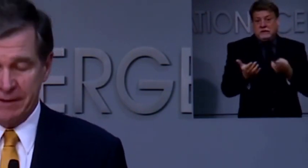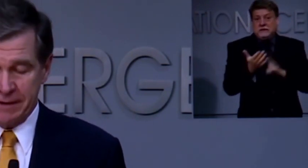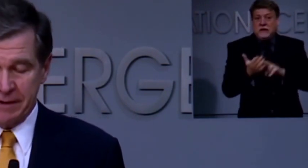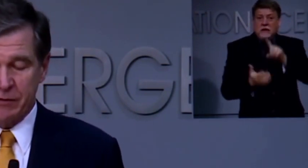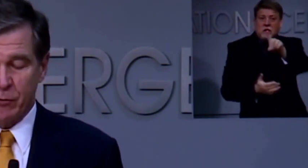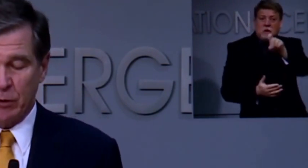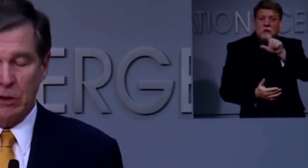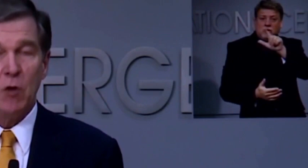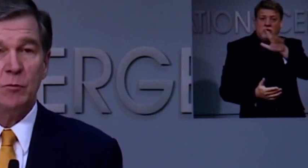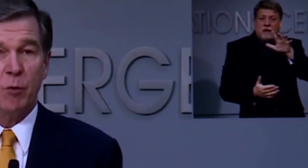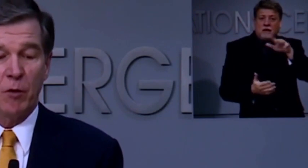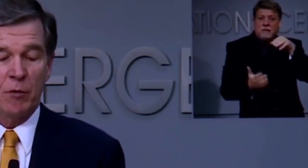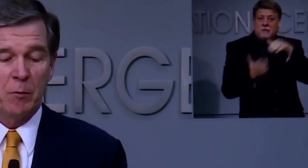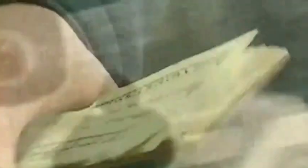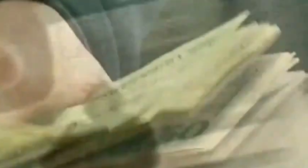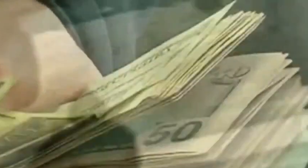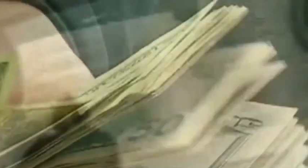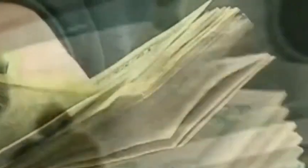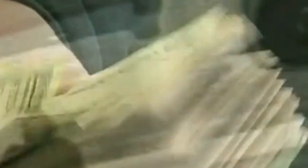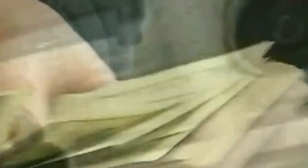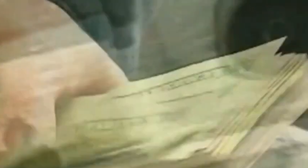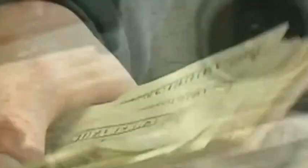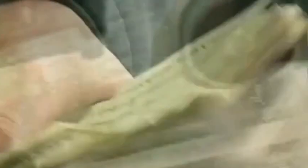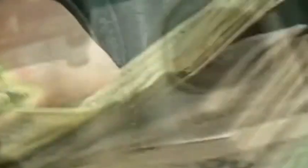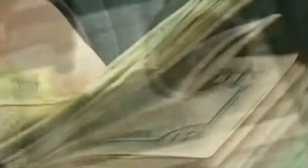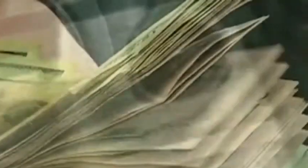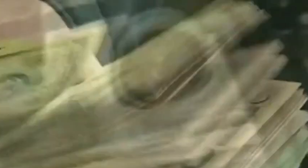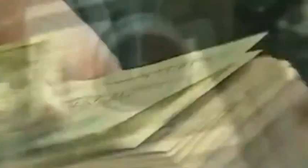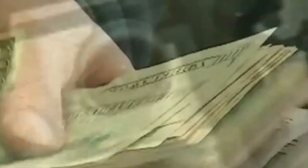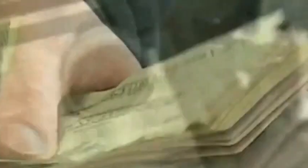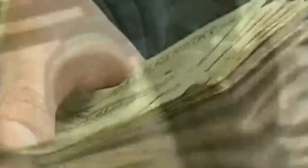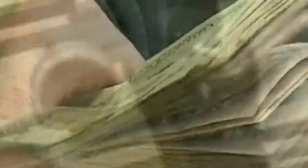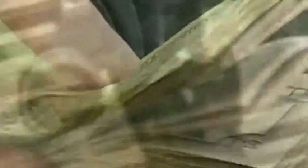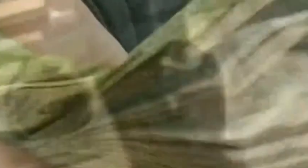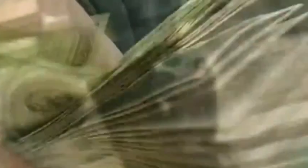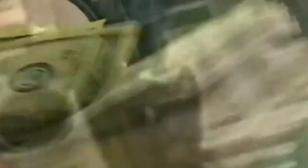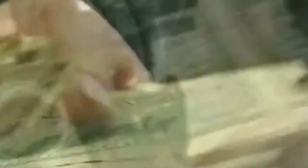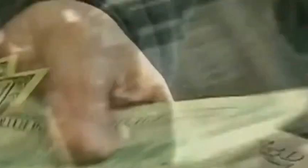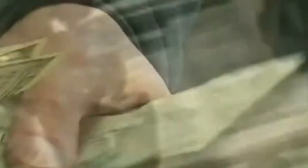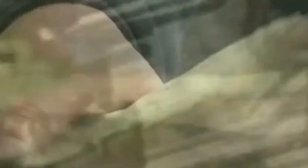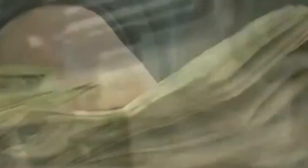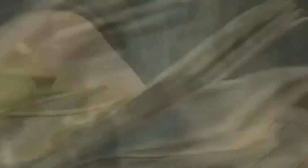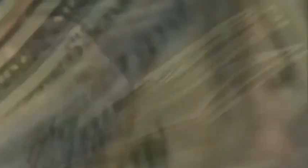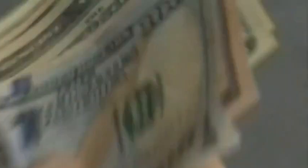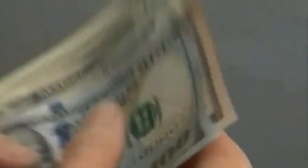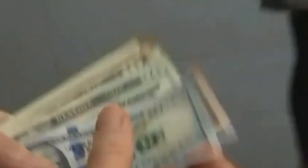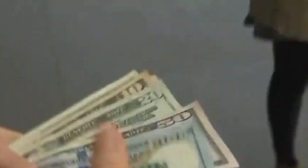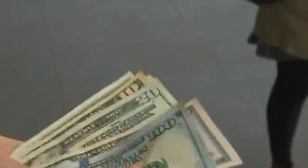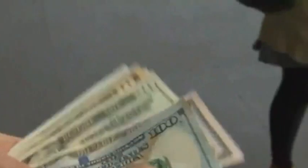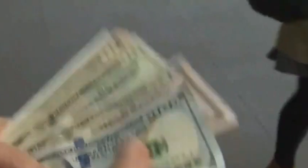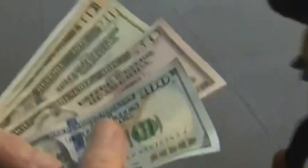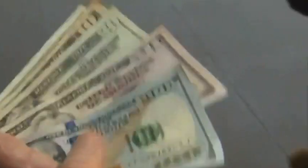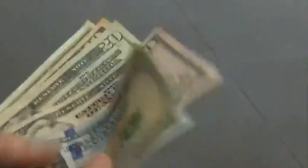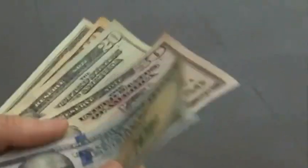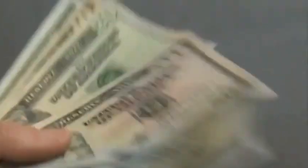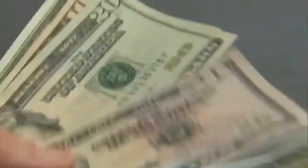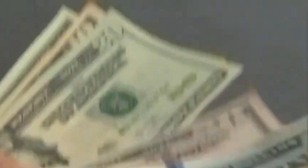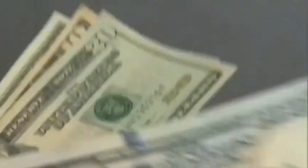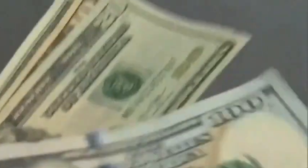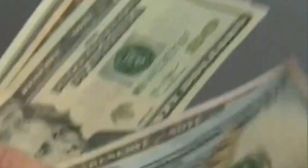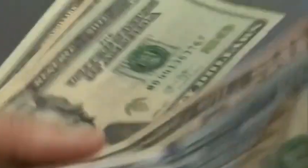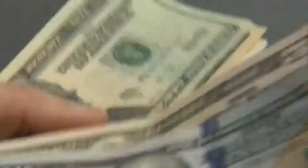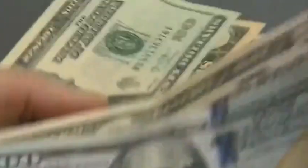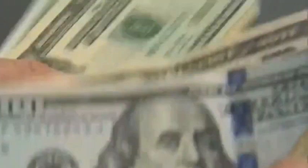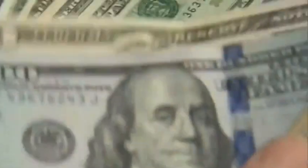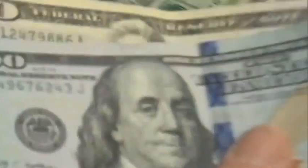small businesses through a loan program. He says the legislation also includes $50 million for health programs in underserved communities hit hard